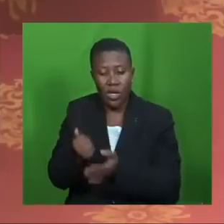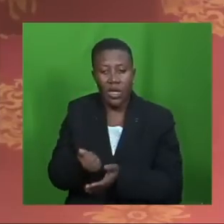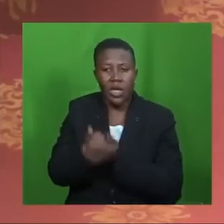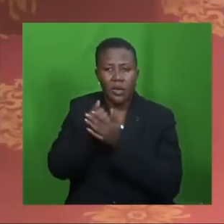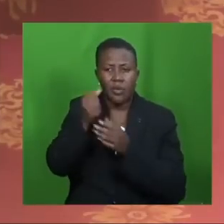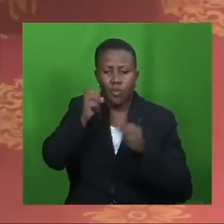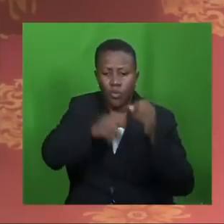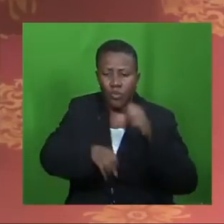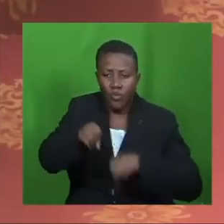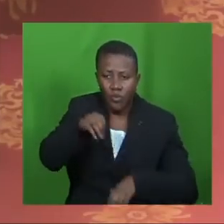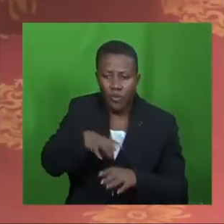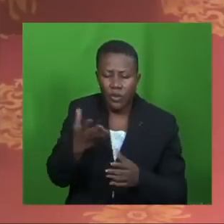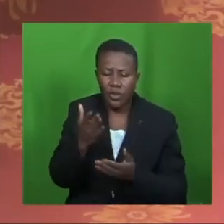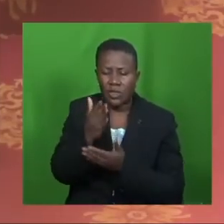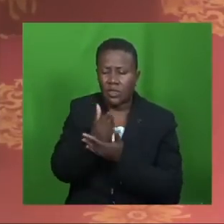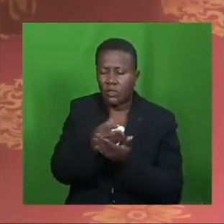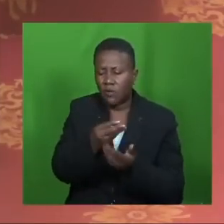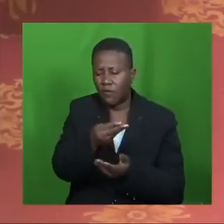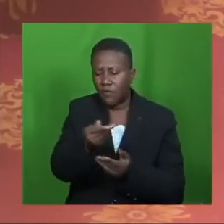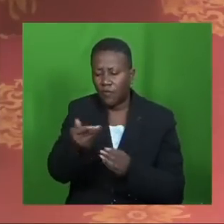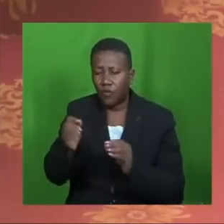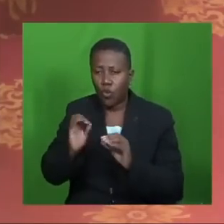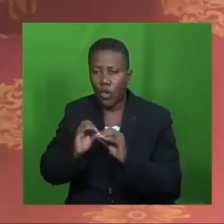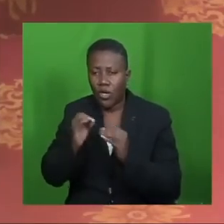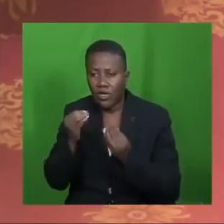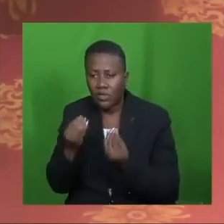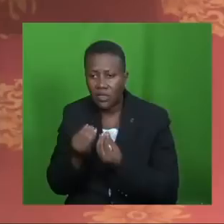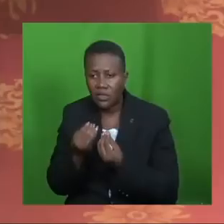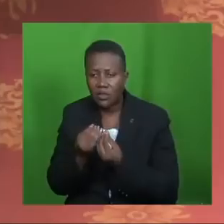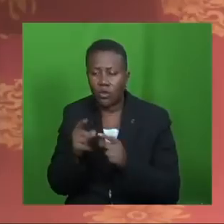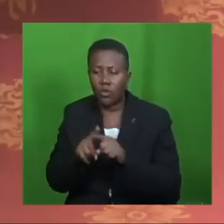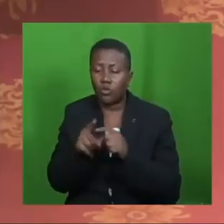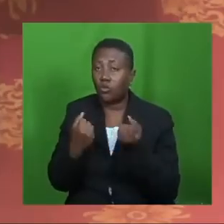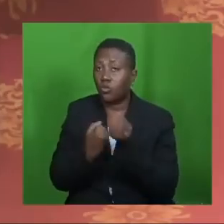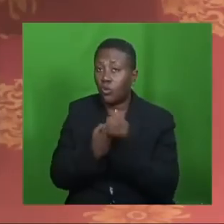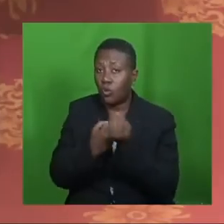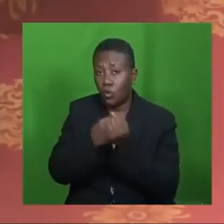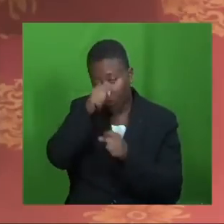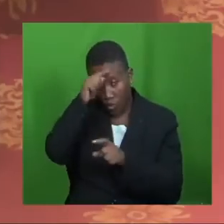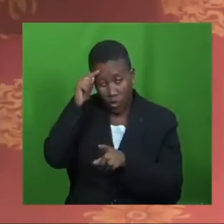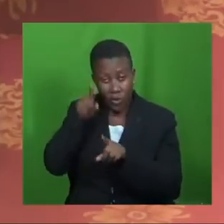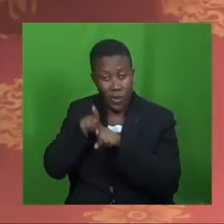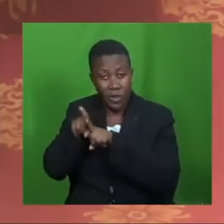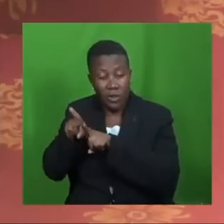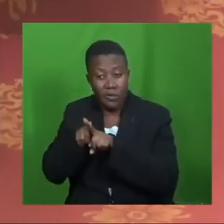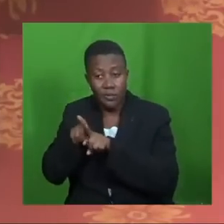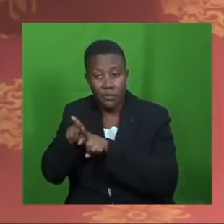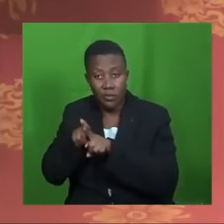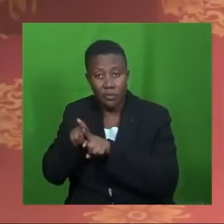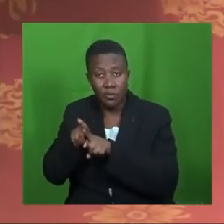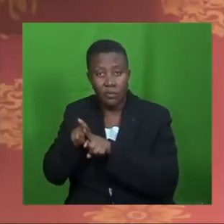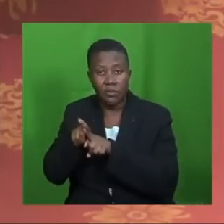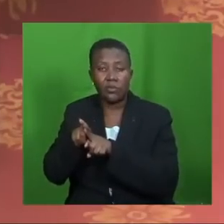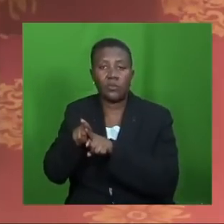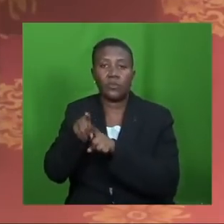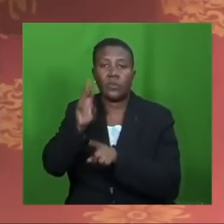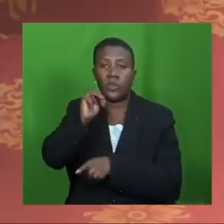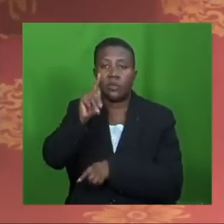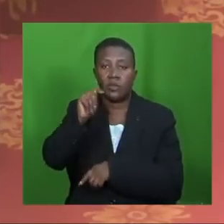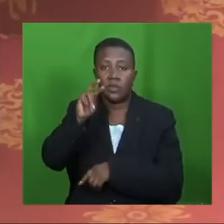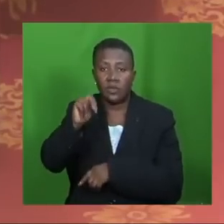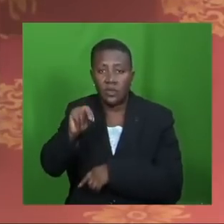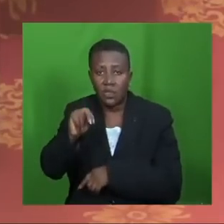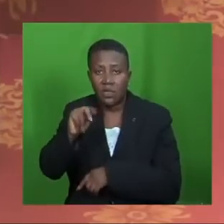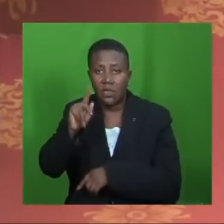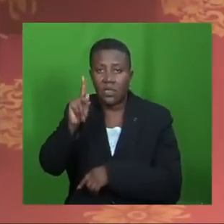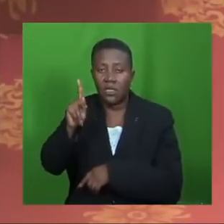A number of corporate organizations came on board to support the Black Star, and this includes MTN Ghana, KGL